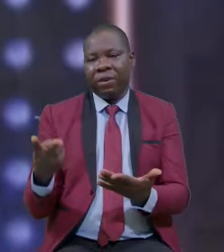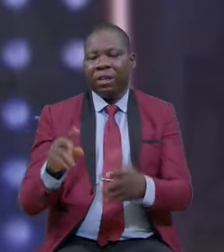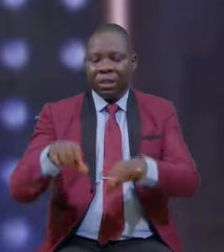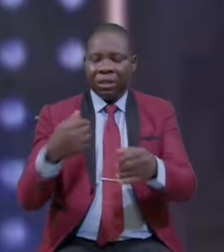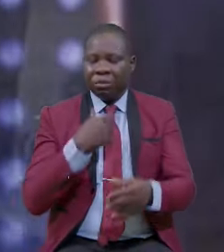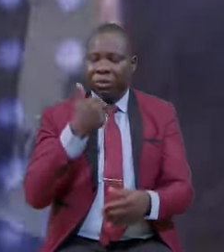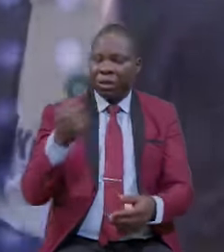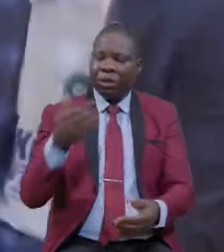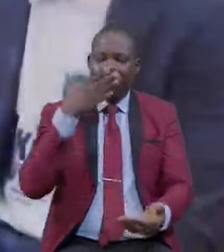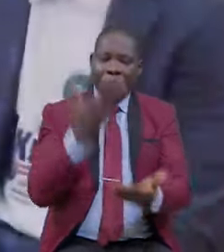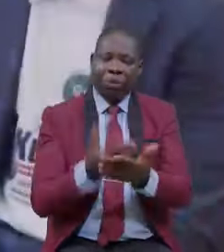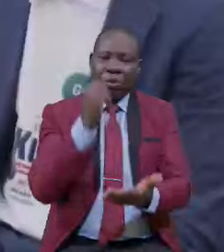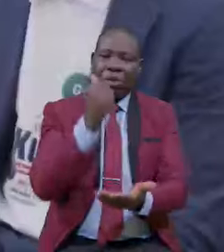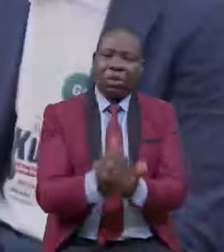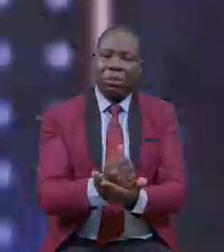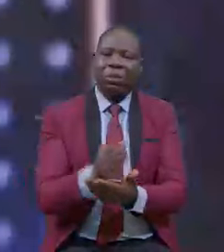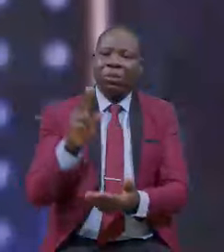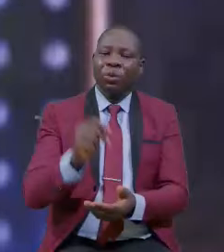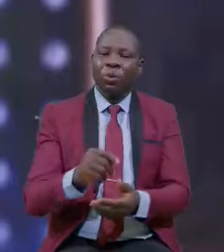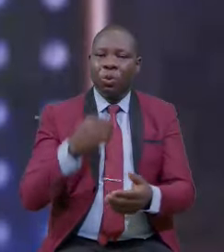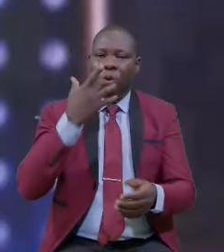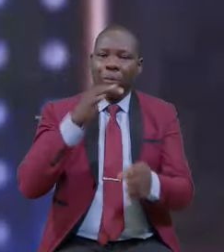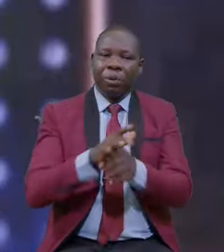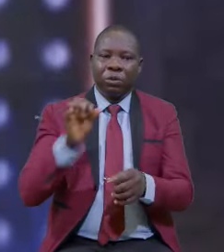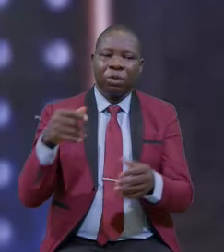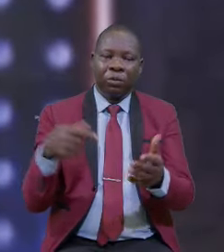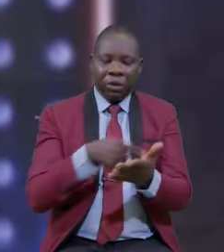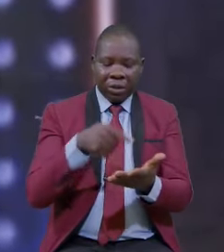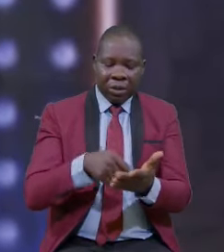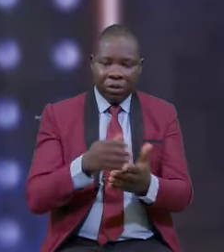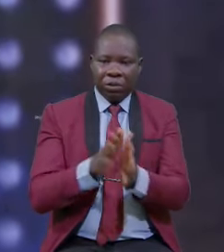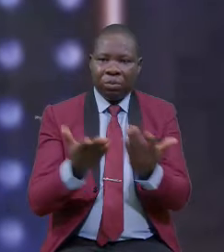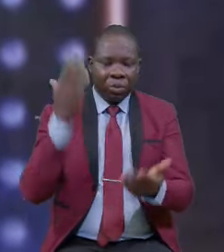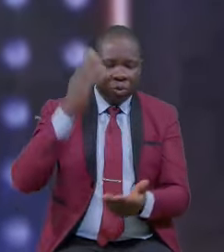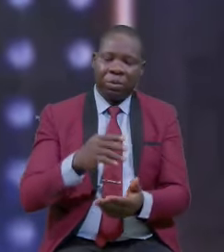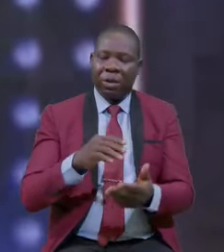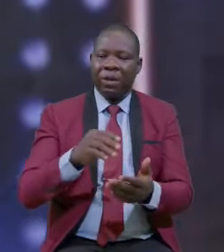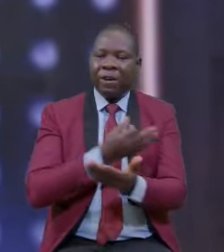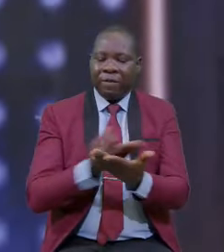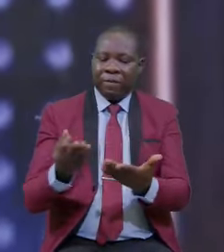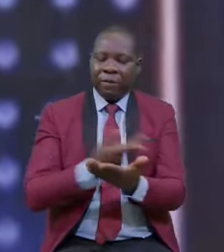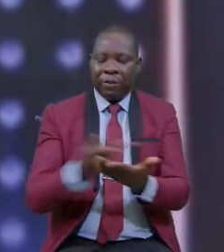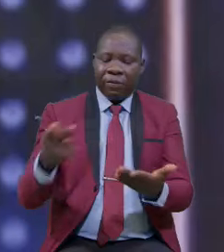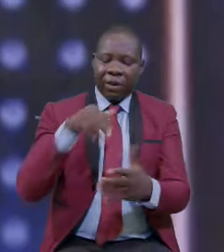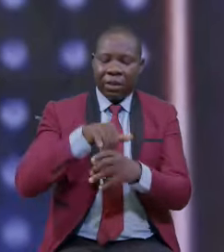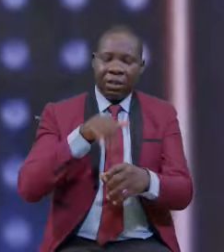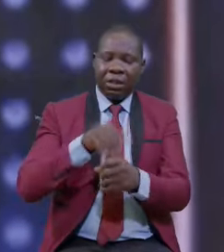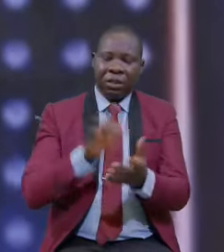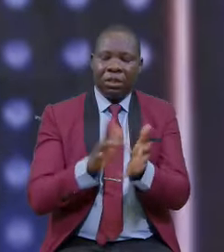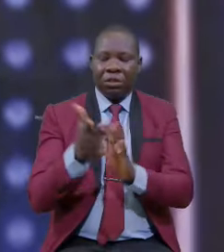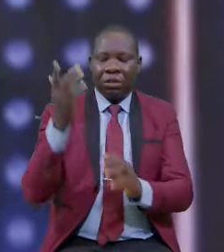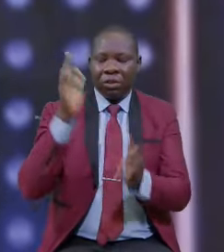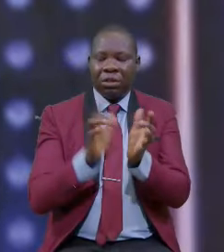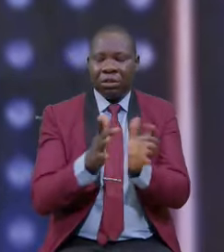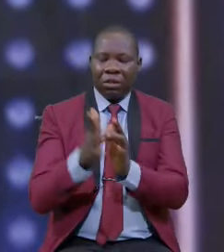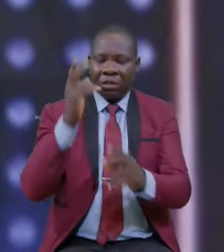fail. Amen. And not any provision in this book will fail. It says, none